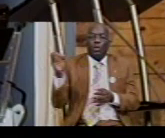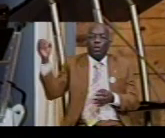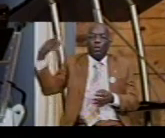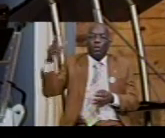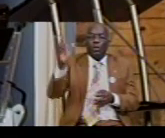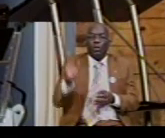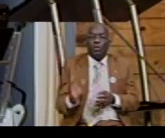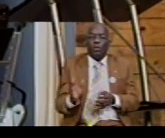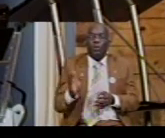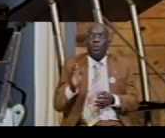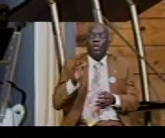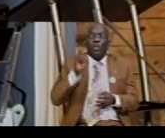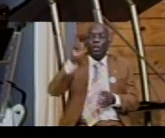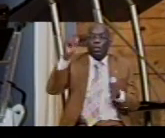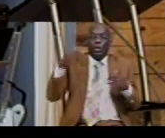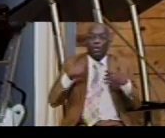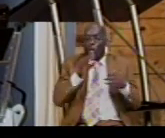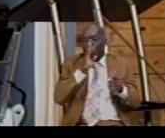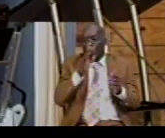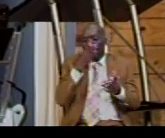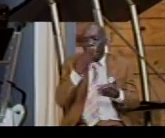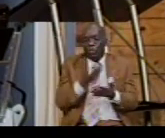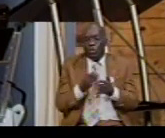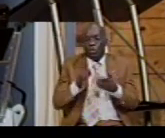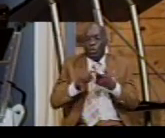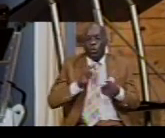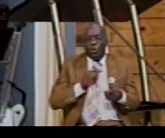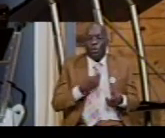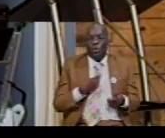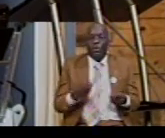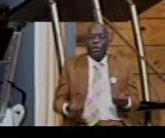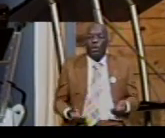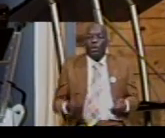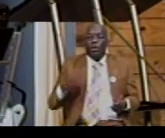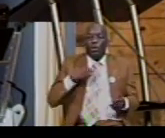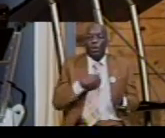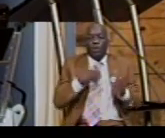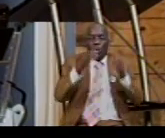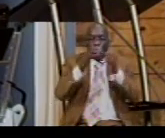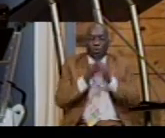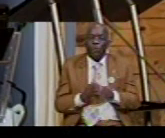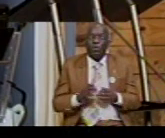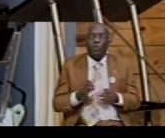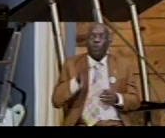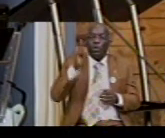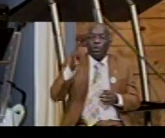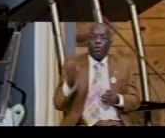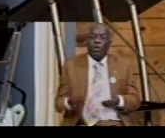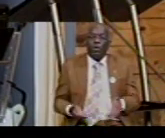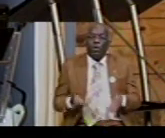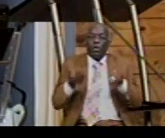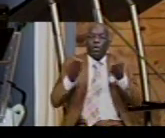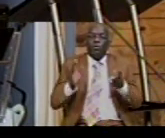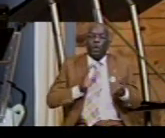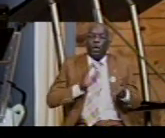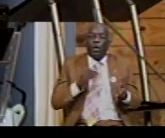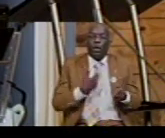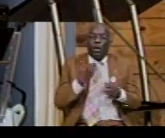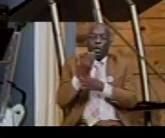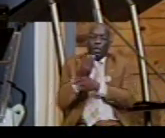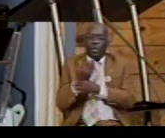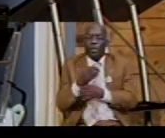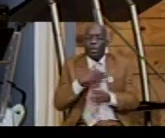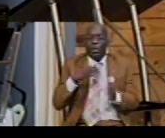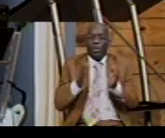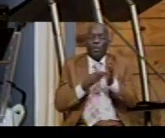good to all of us. And we need to worship him, lift our hands, lift his name, lift our praise to him. Listen as I